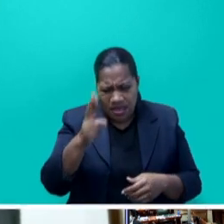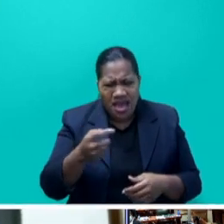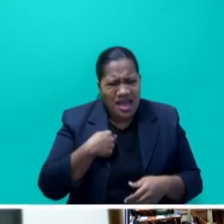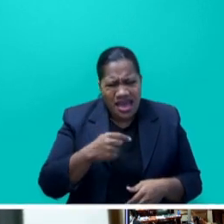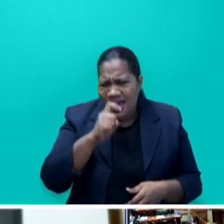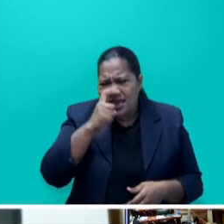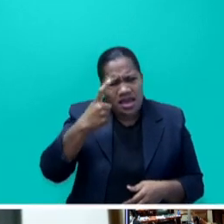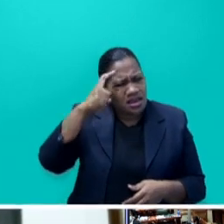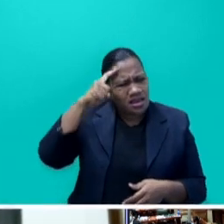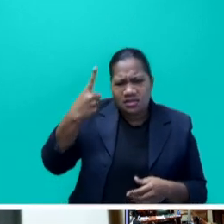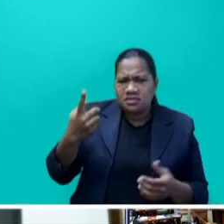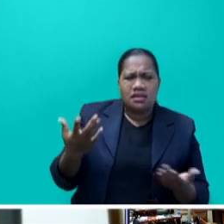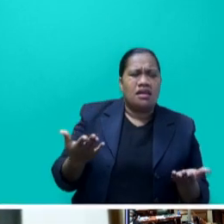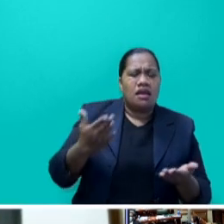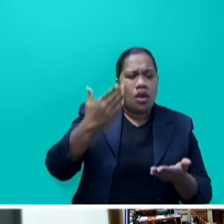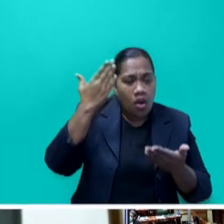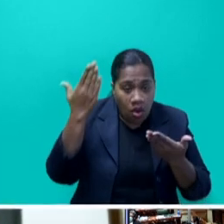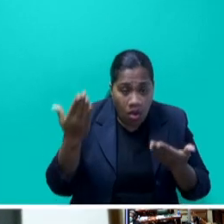Honourable